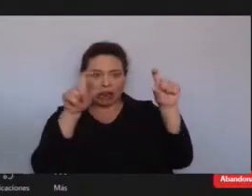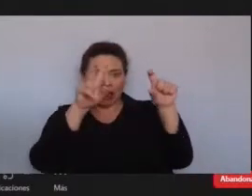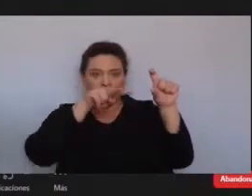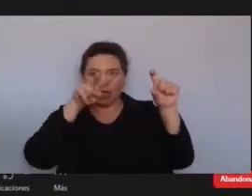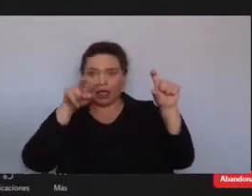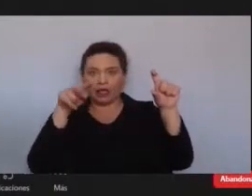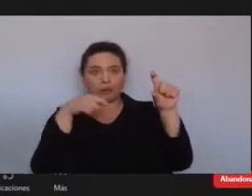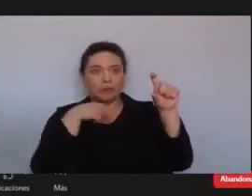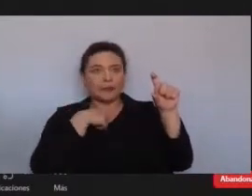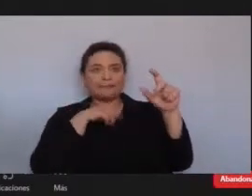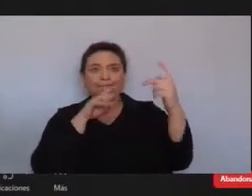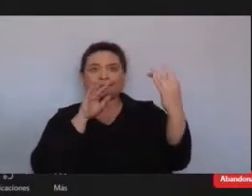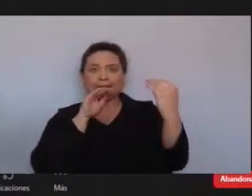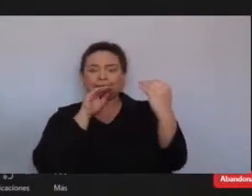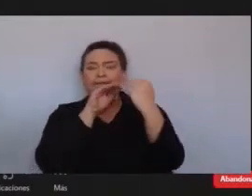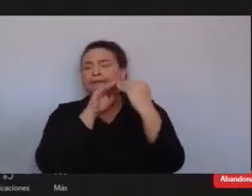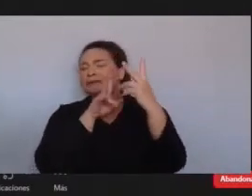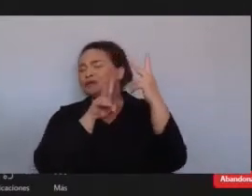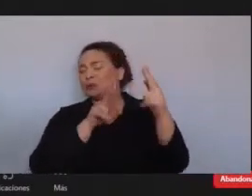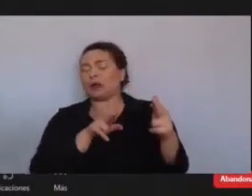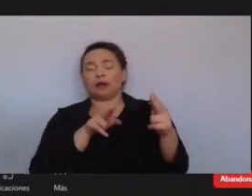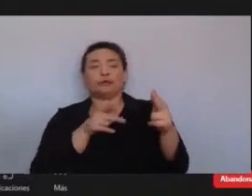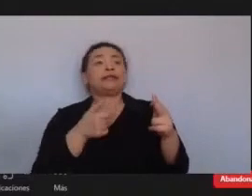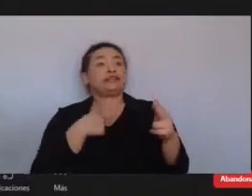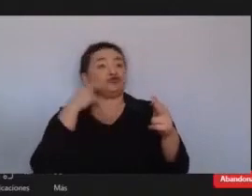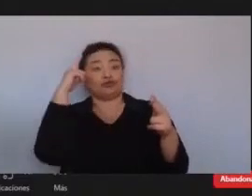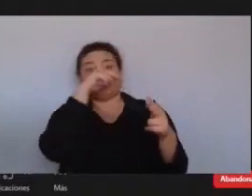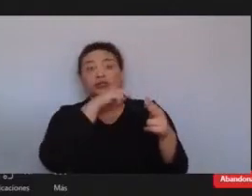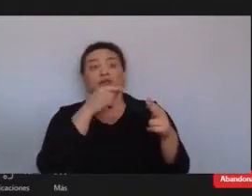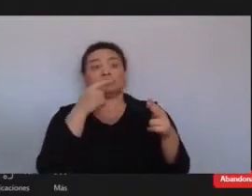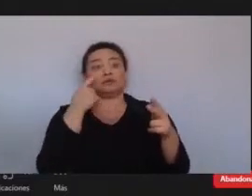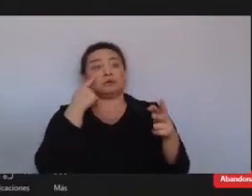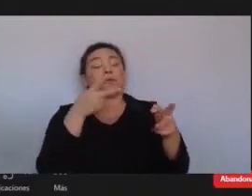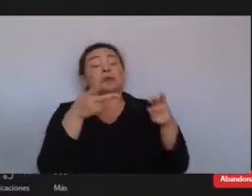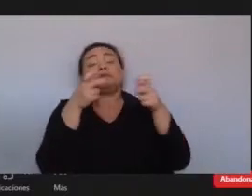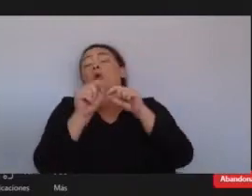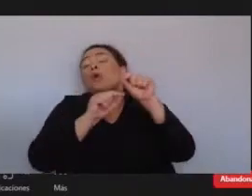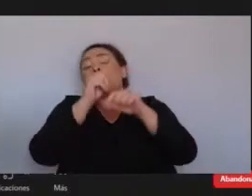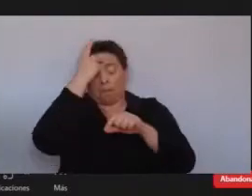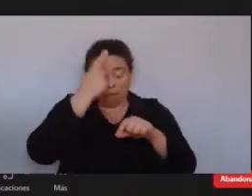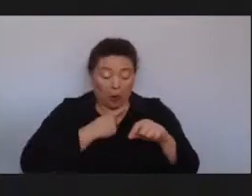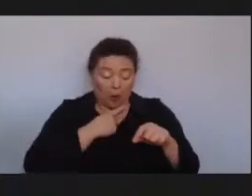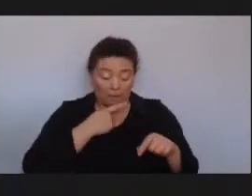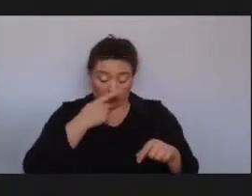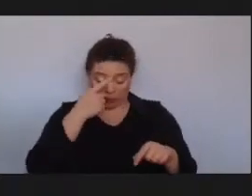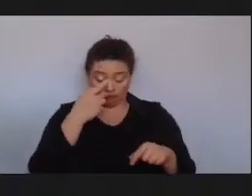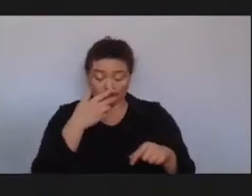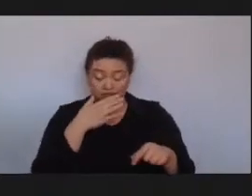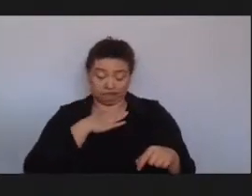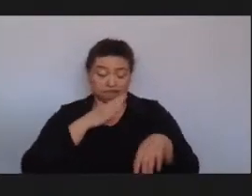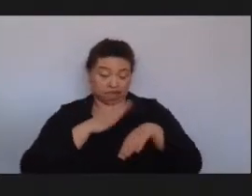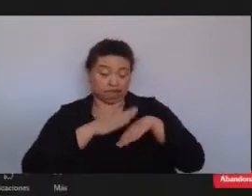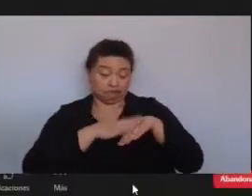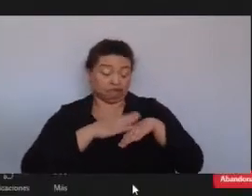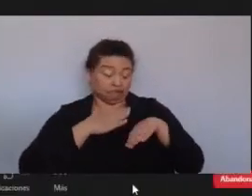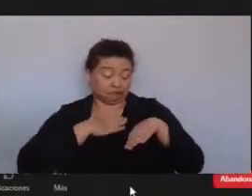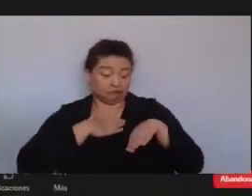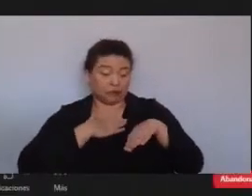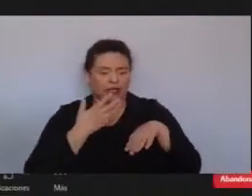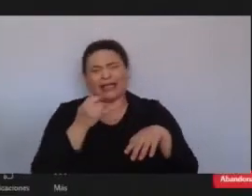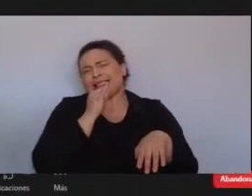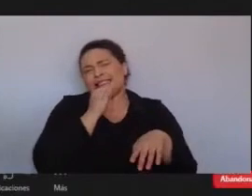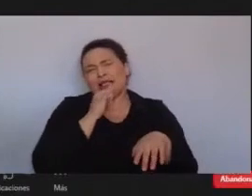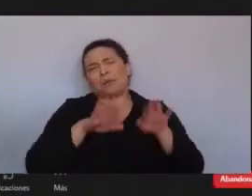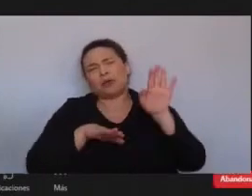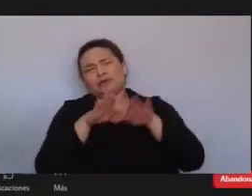need, right? I mean, I could have a perception, for example, that I can improve my